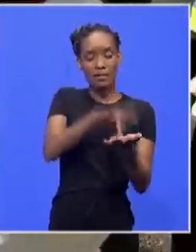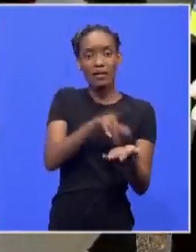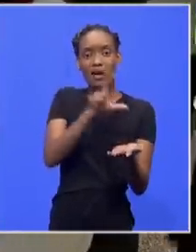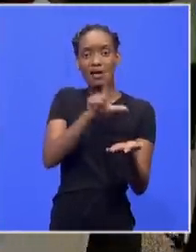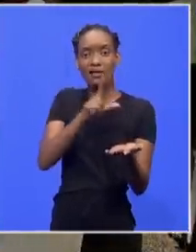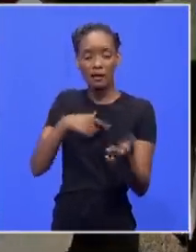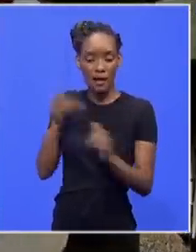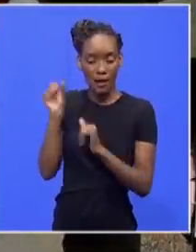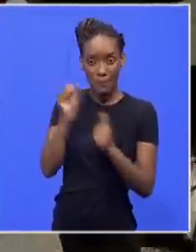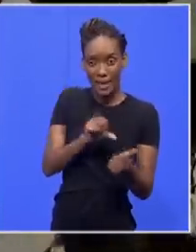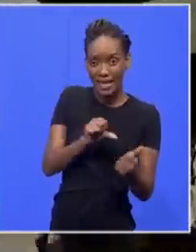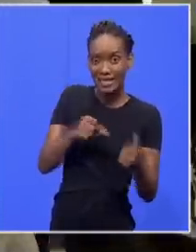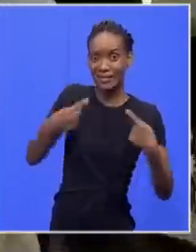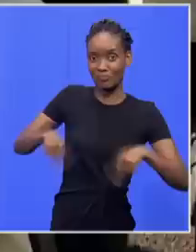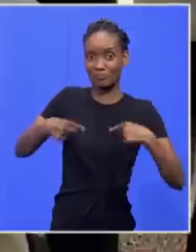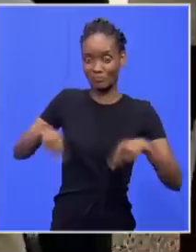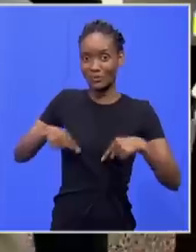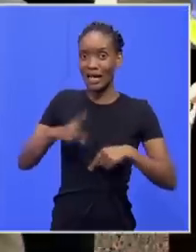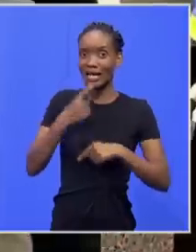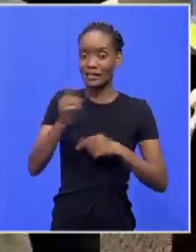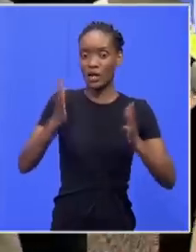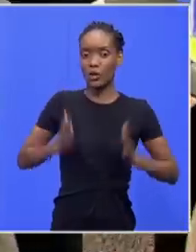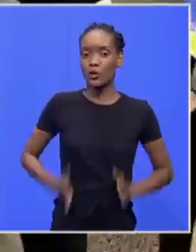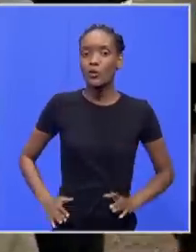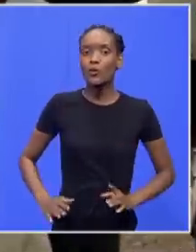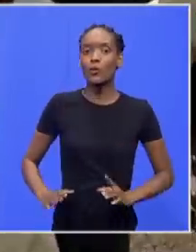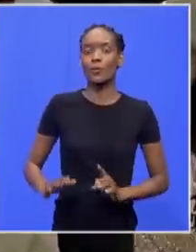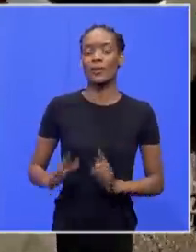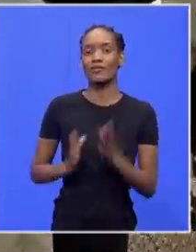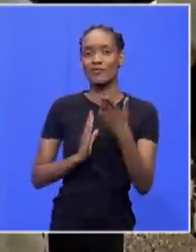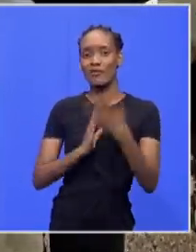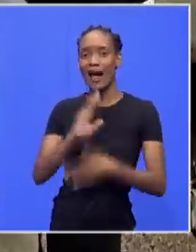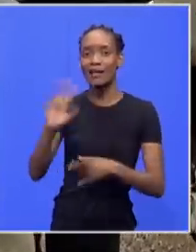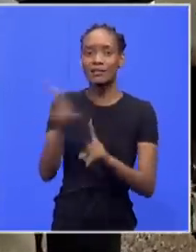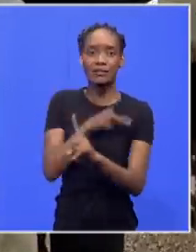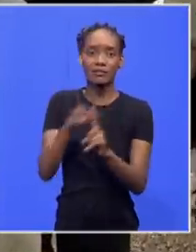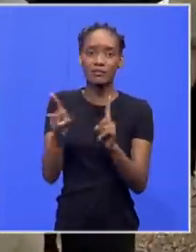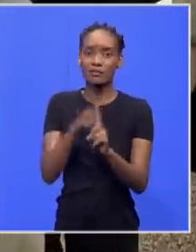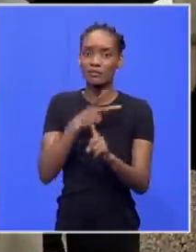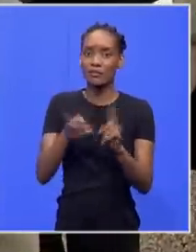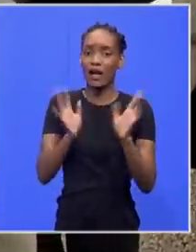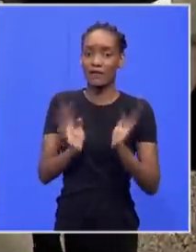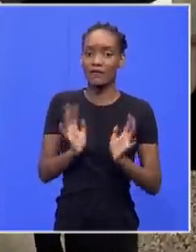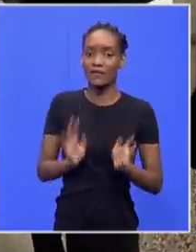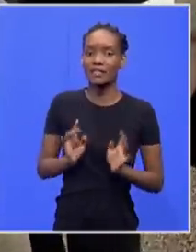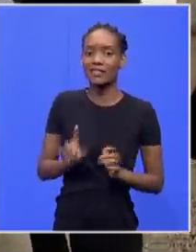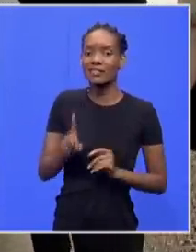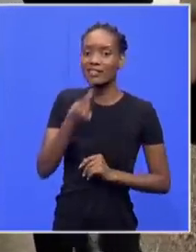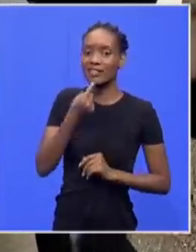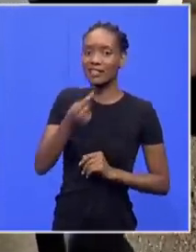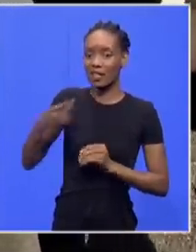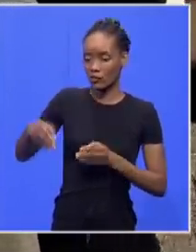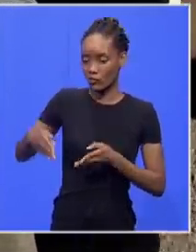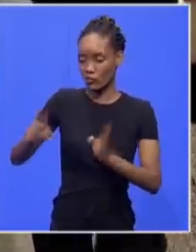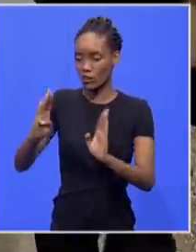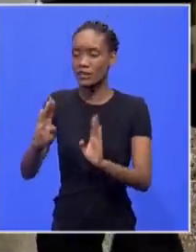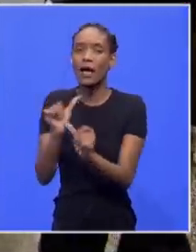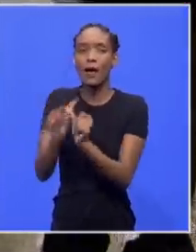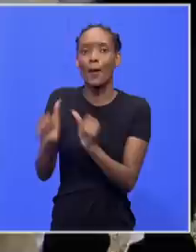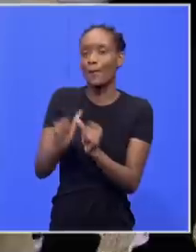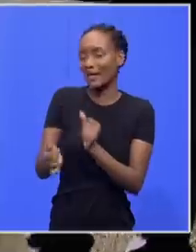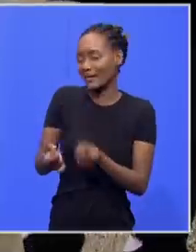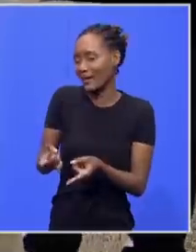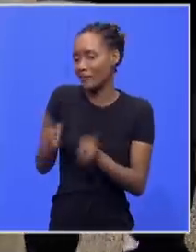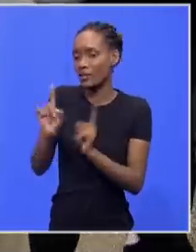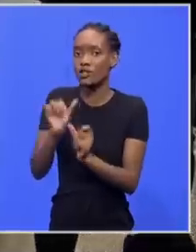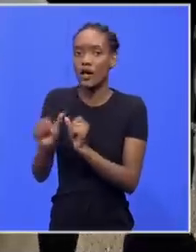human rights have been violated repeatedly. And they would rather face the dangers on the streets of South Africa than go